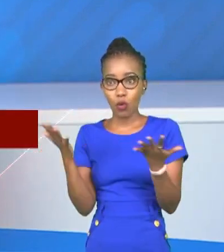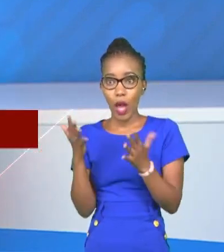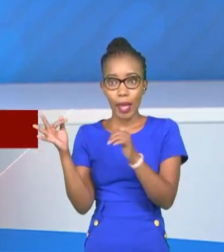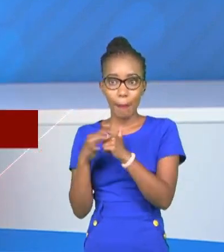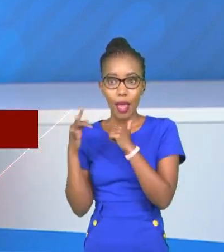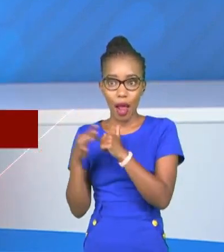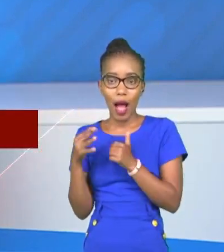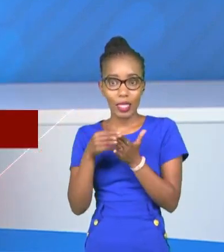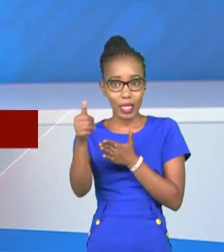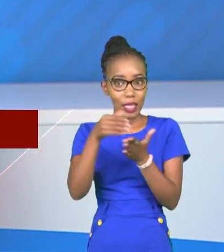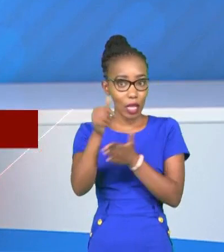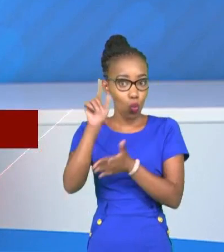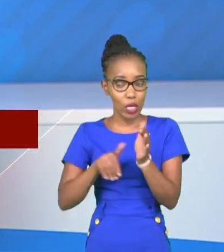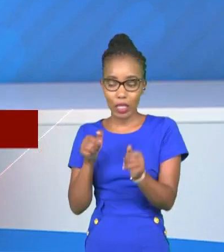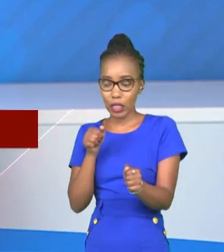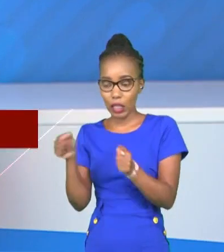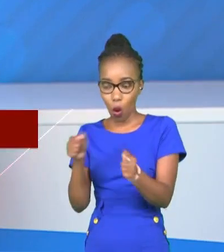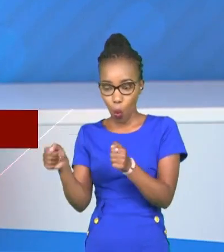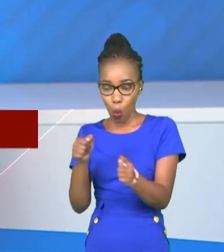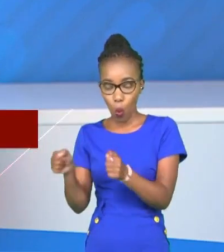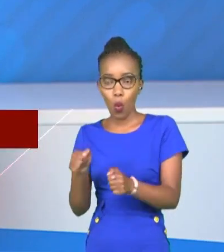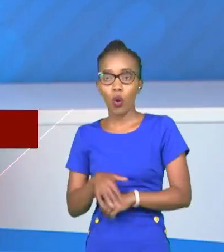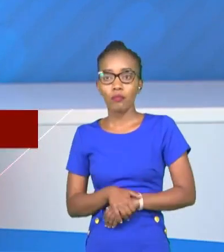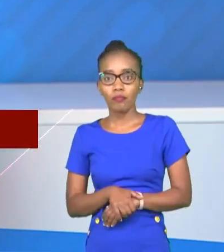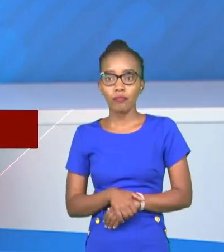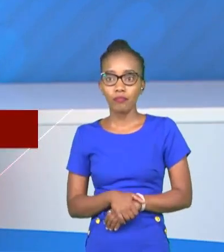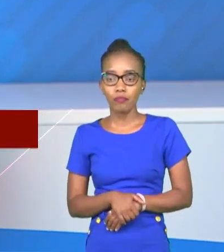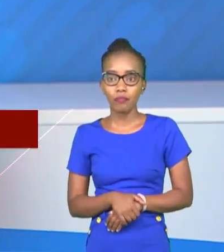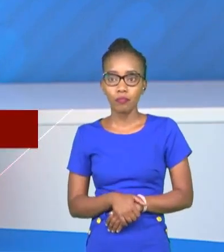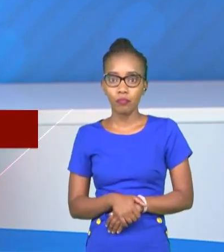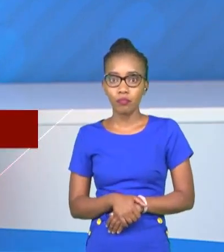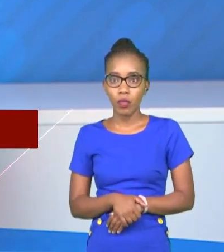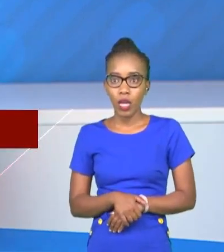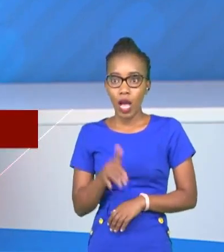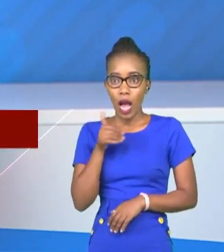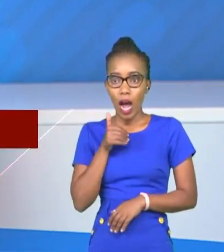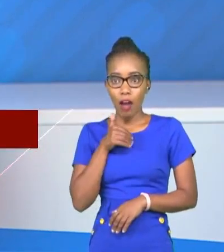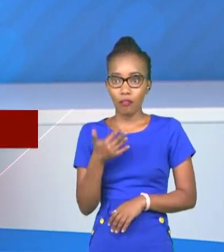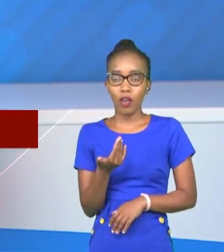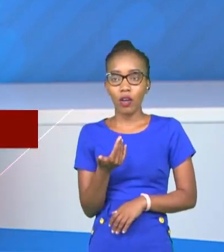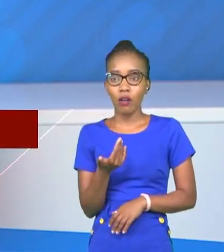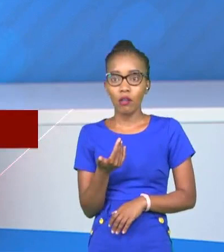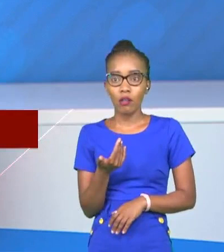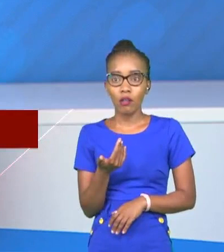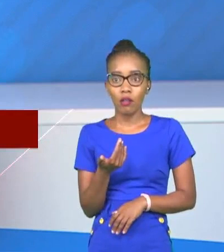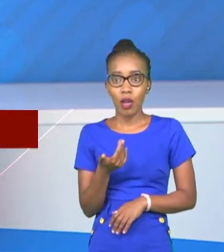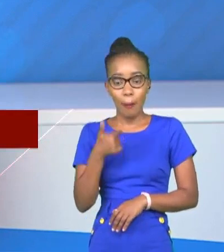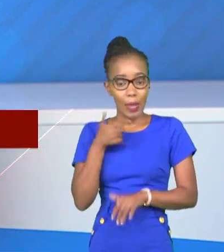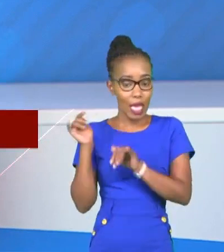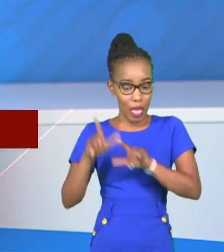I used to sell charcoal. And I used to have mobile touching in Kibera. I used to sell in